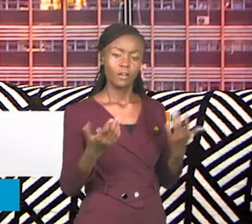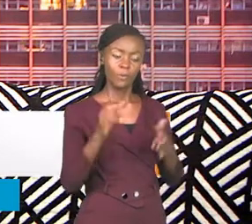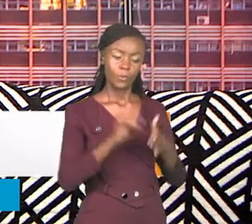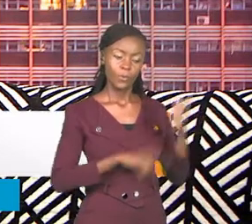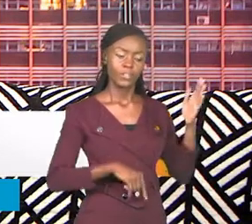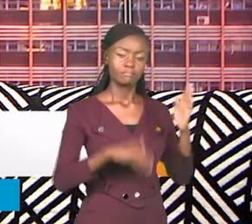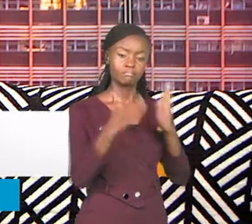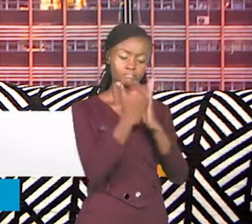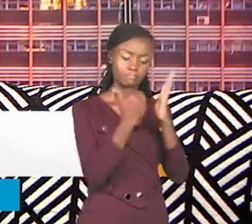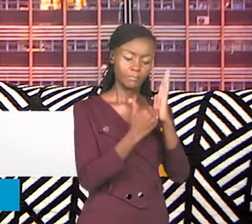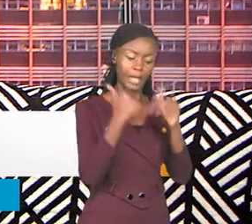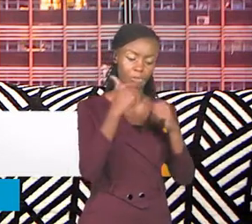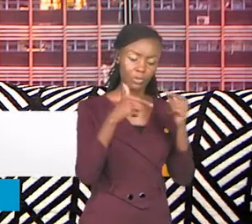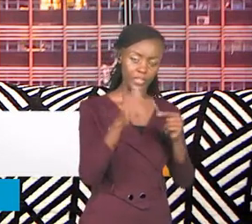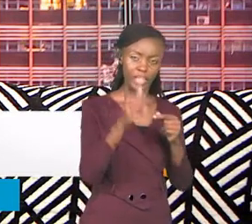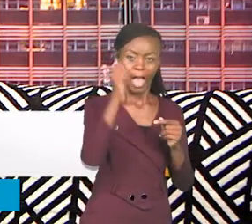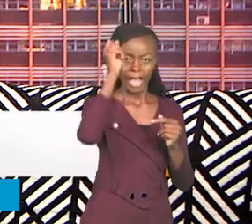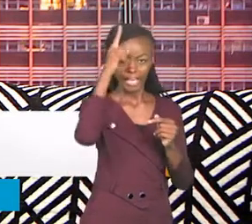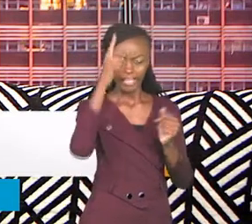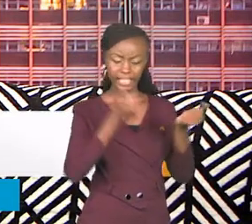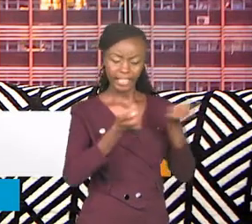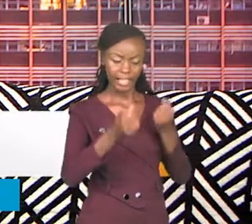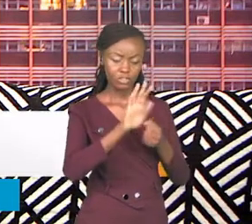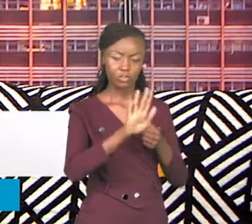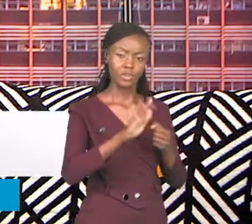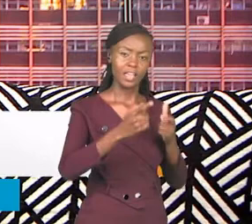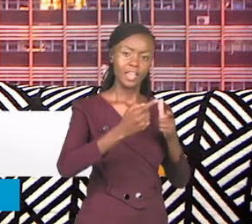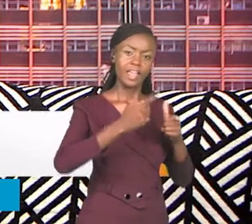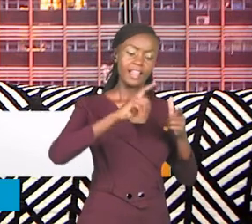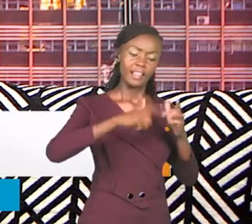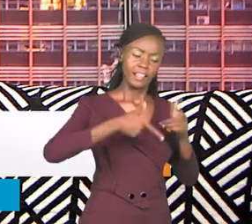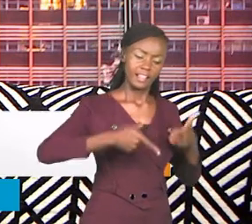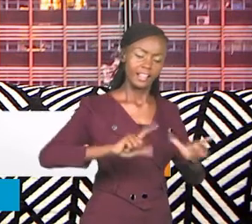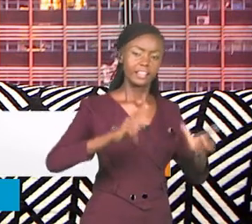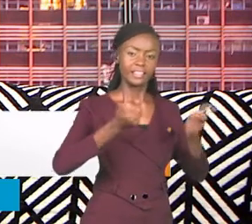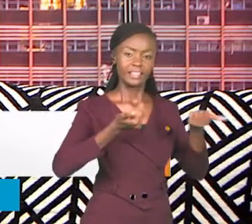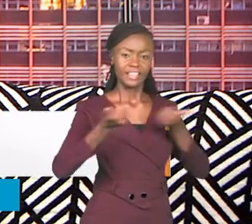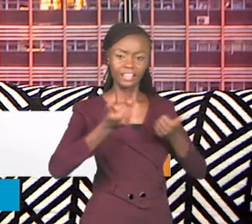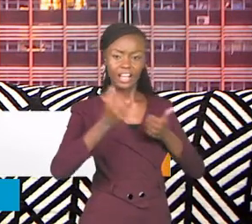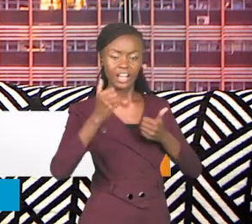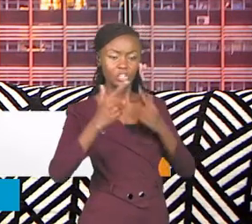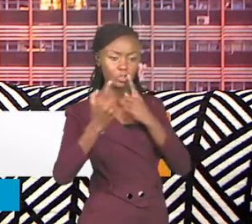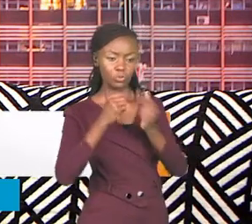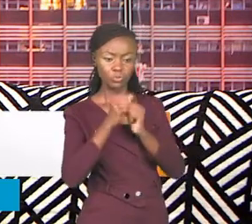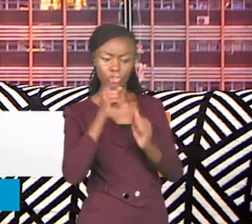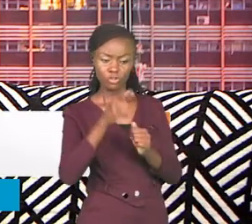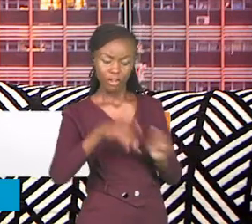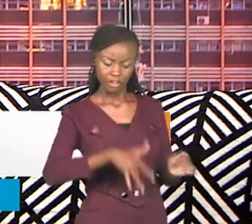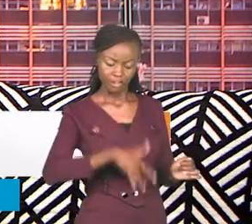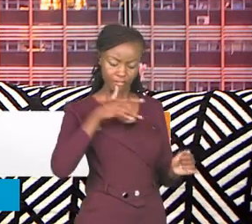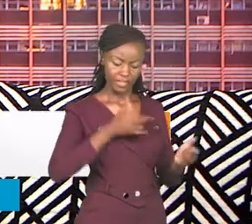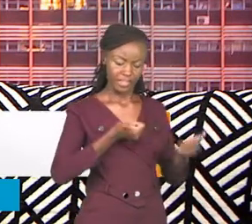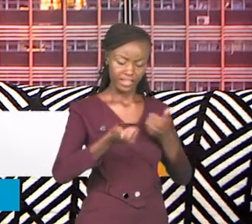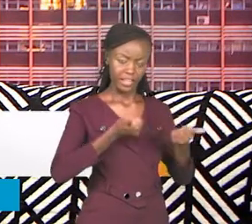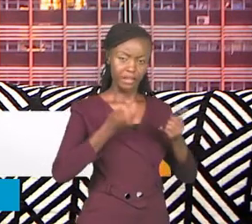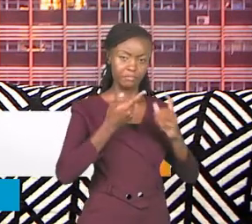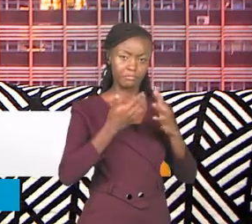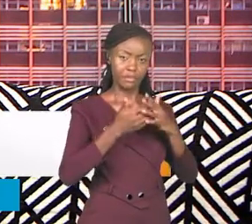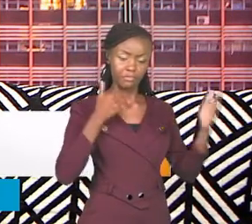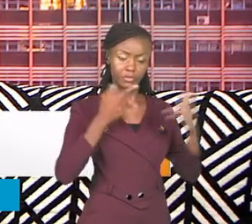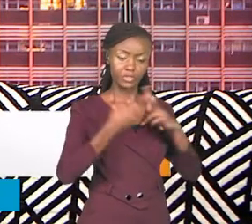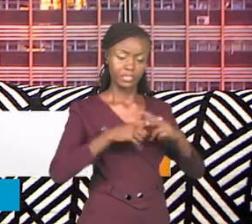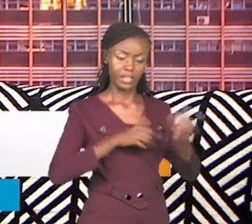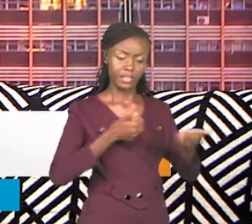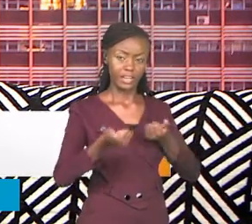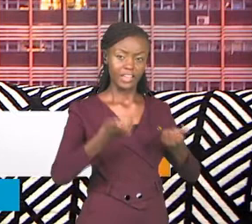that. Mm-hmm. Understand your car. Let the car speak to you. Feel your car before you start driving. It's very easy to drive